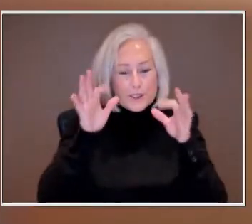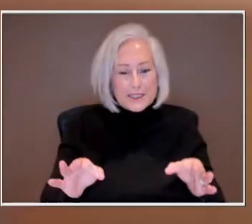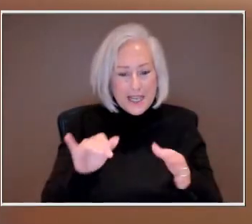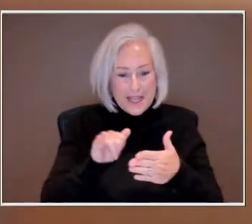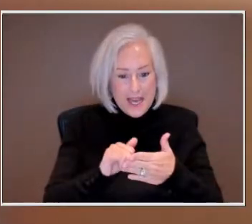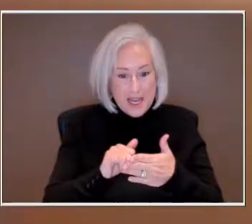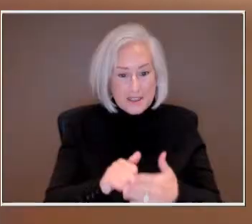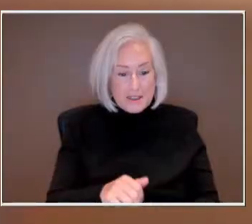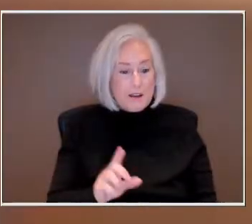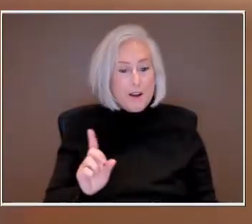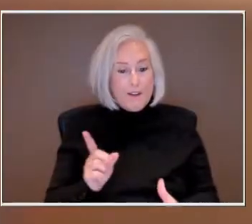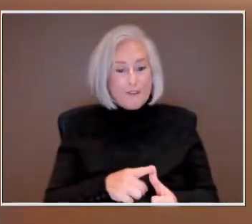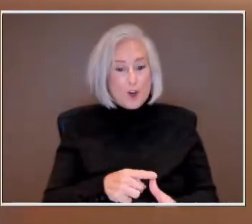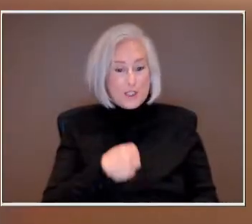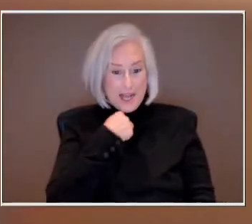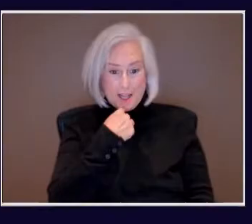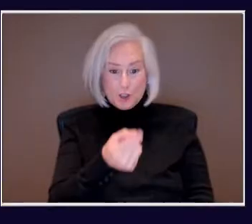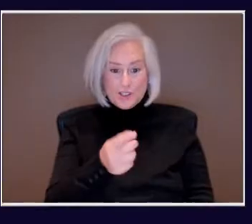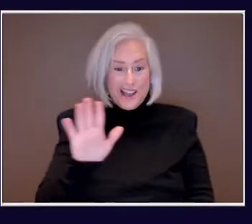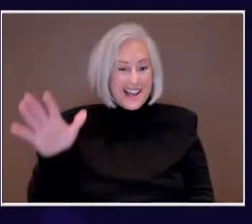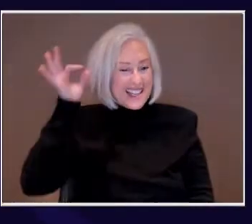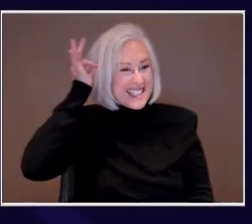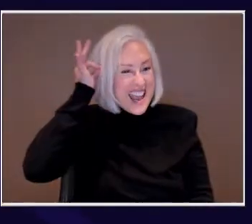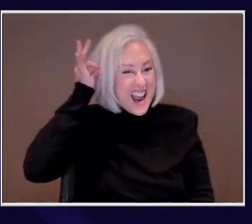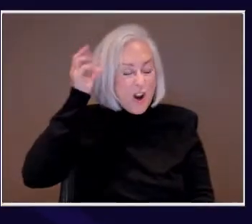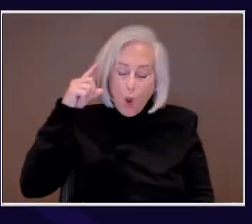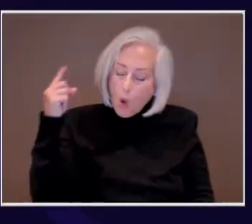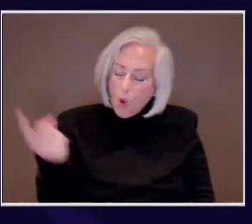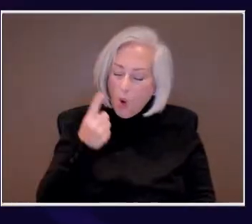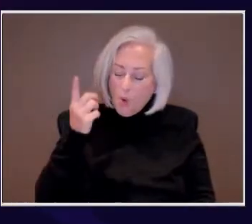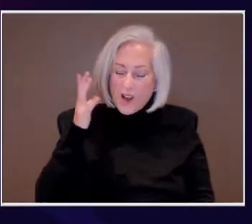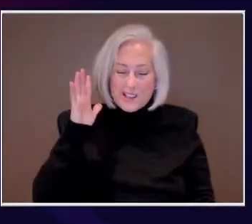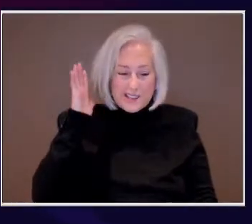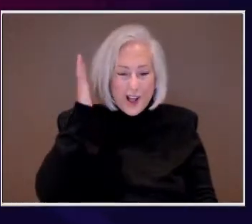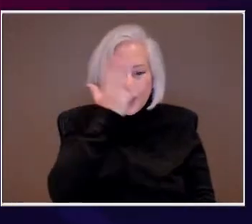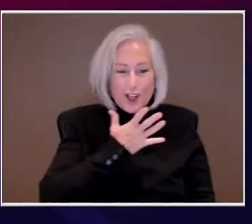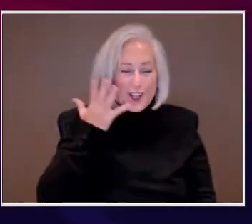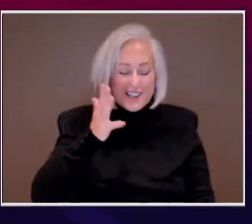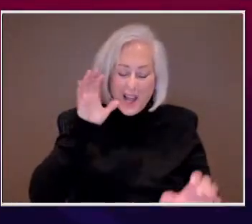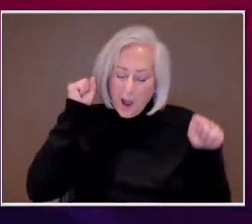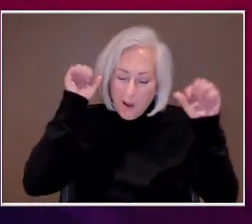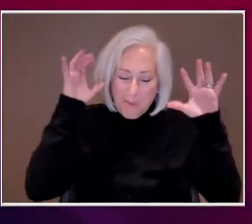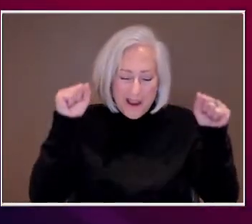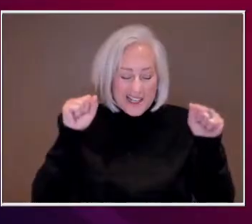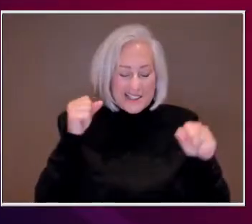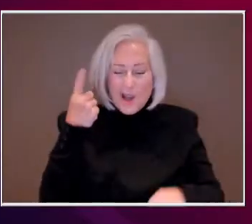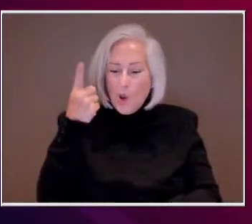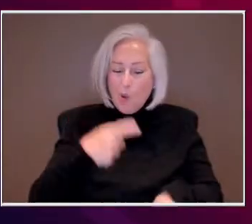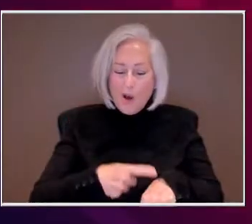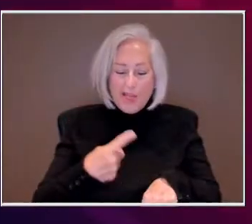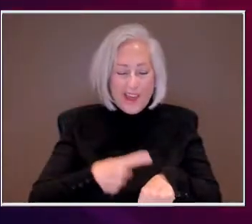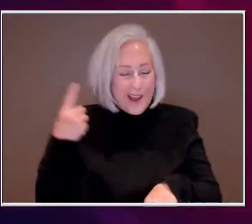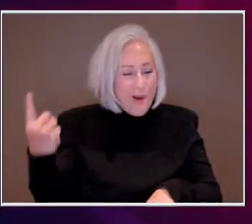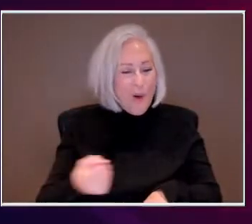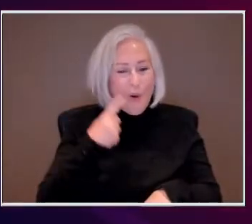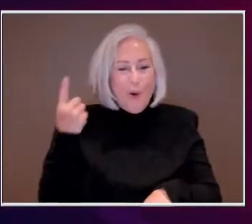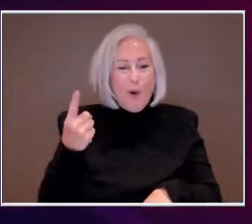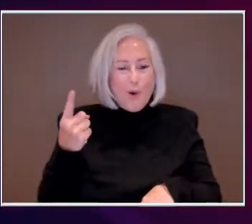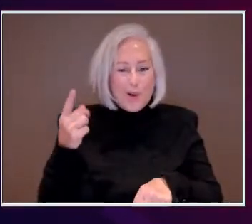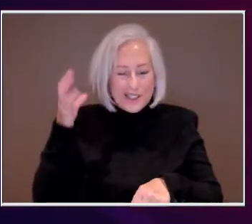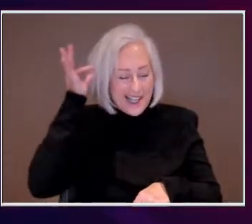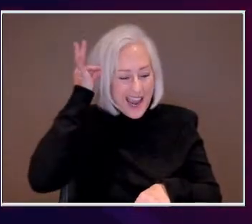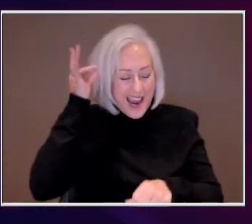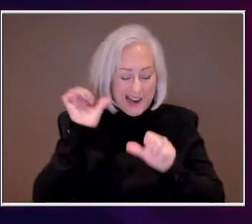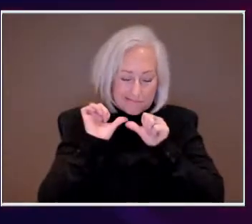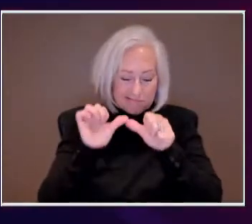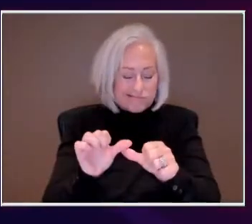question, I will say his hair has always looked impeccable whenever he was sick. That's the one thing that's been consistent is the hair quality. I try to model myself